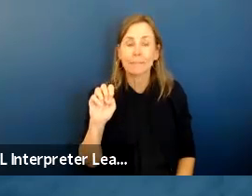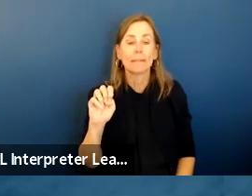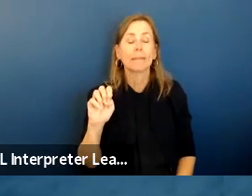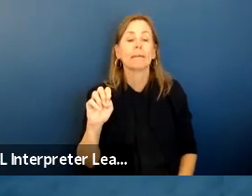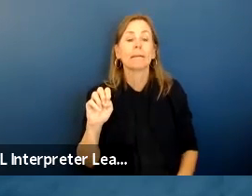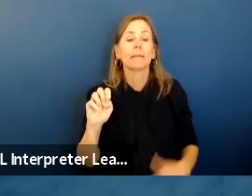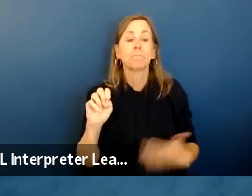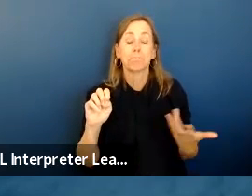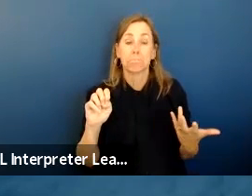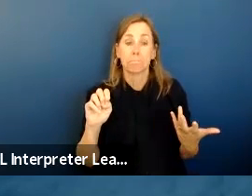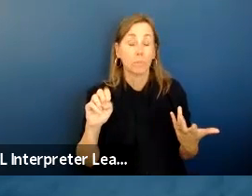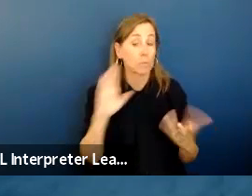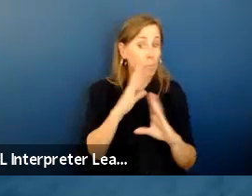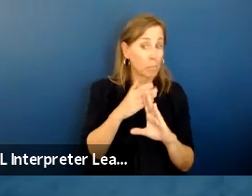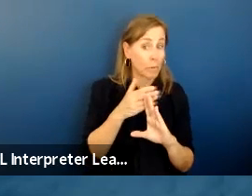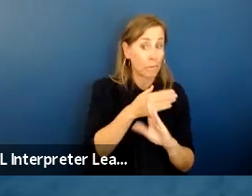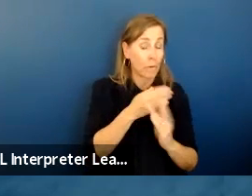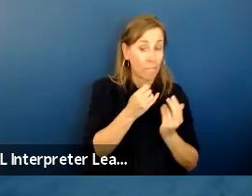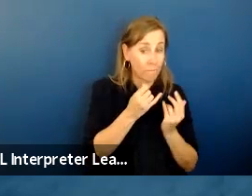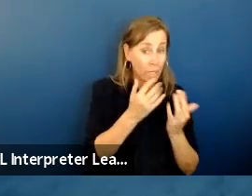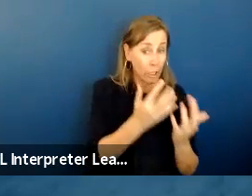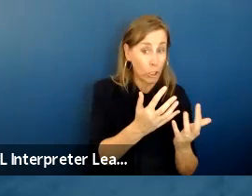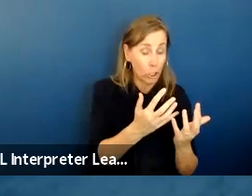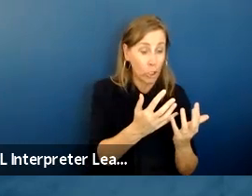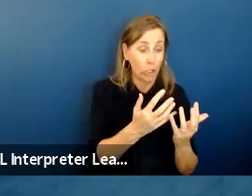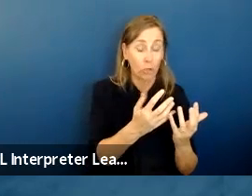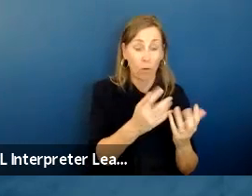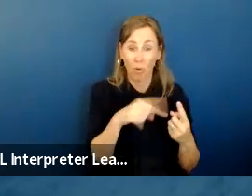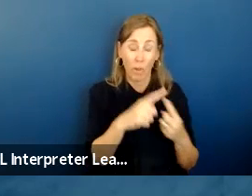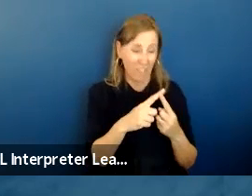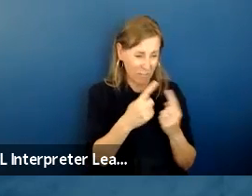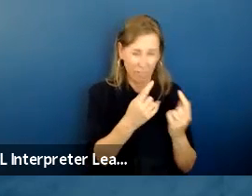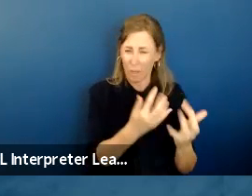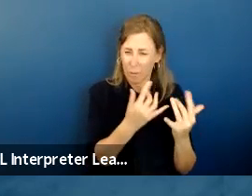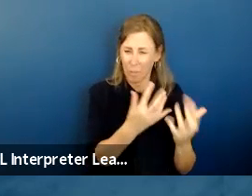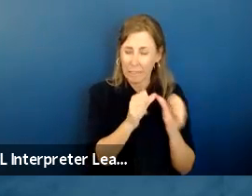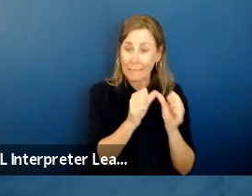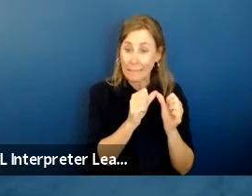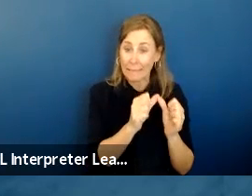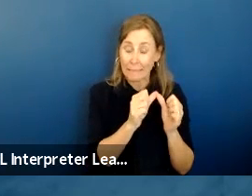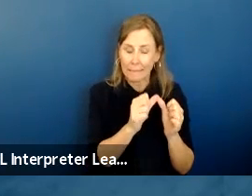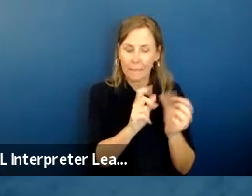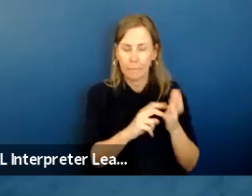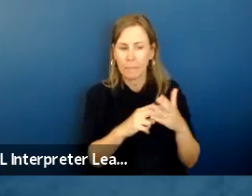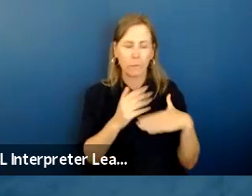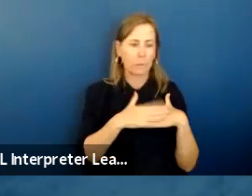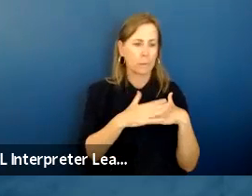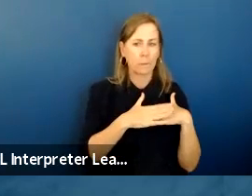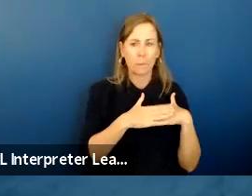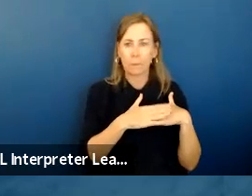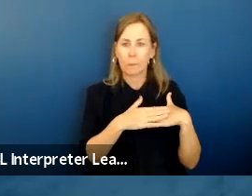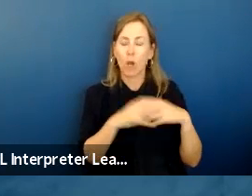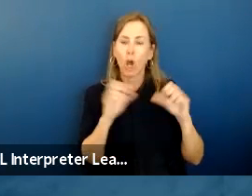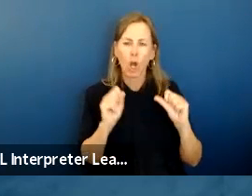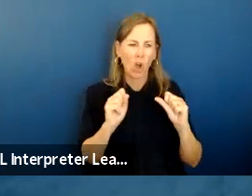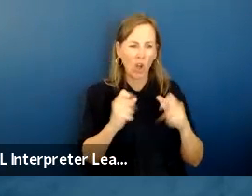After and even prior to a wildfire being fully contained, there's going to be an increased risk of flooding both downslope and downstream